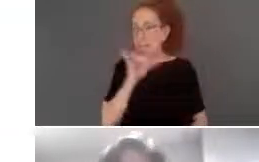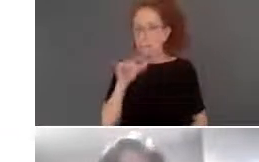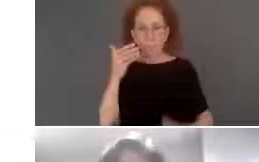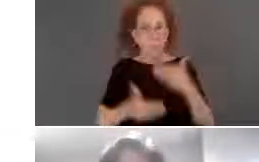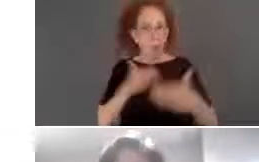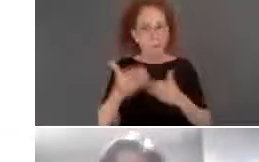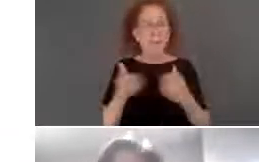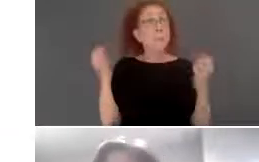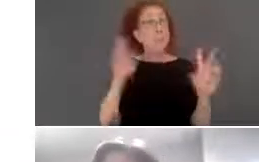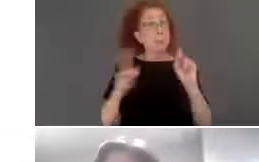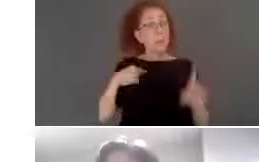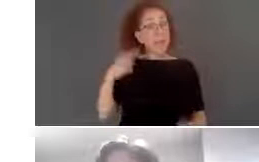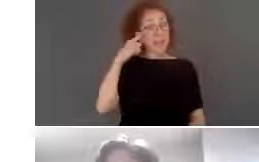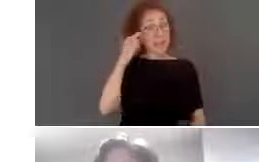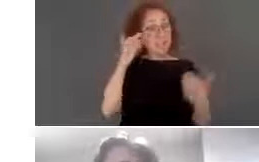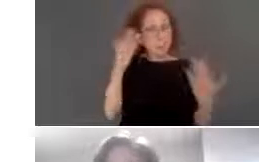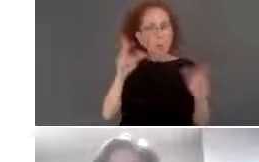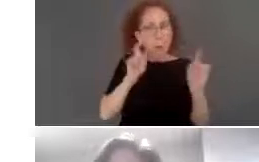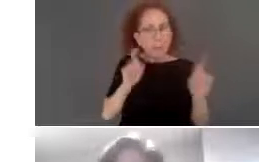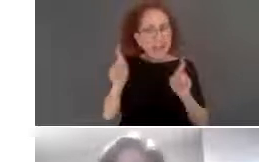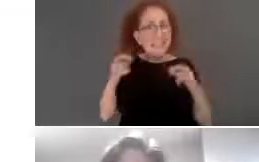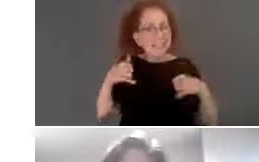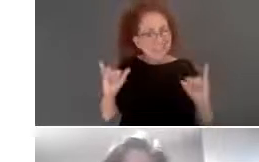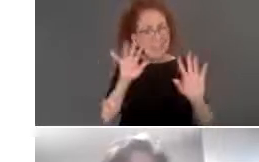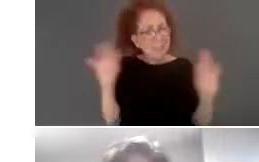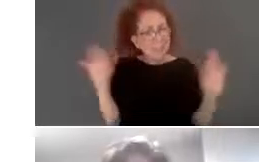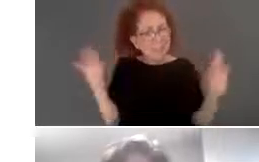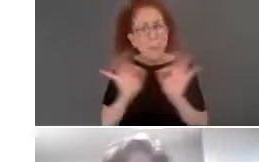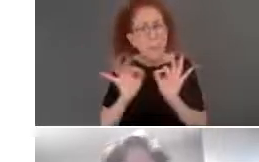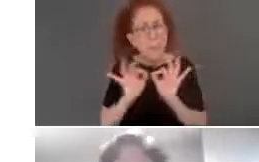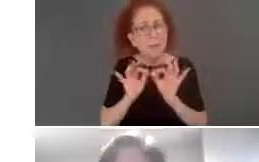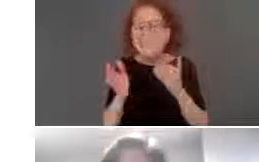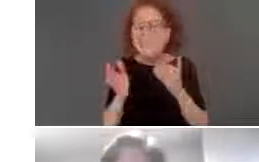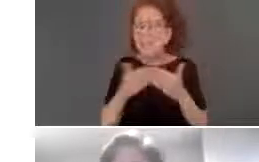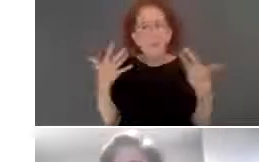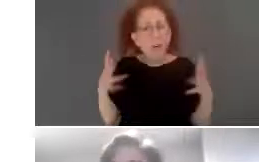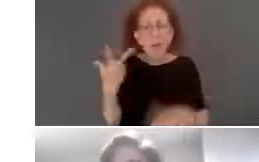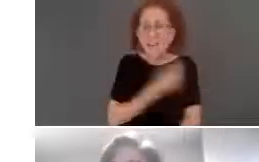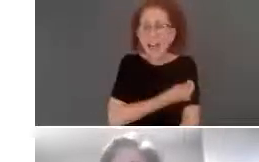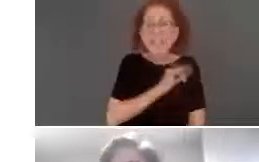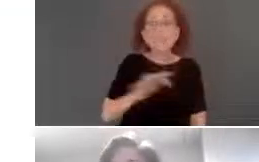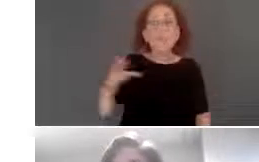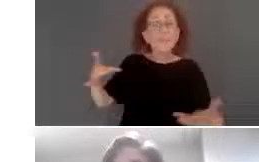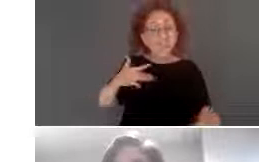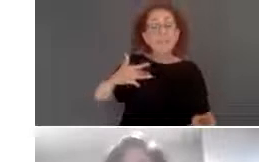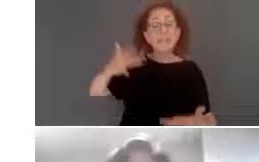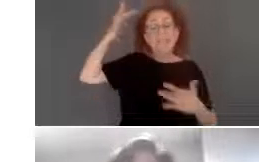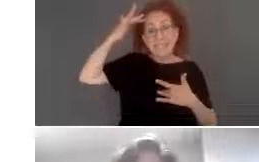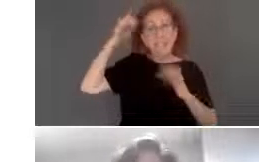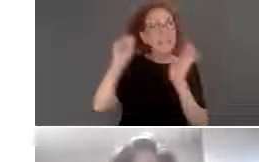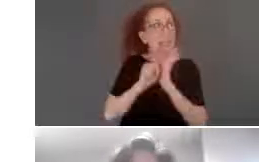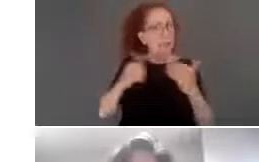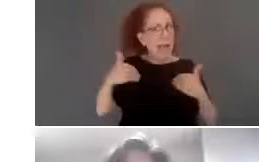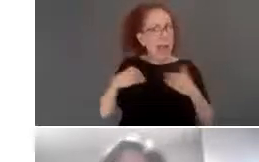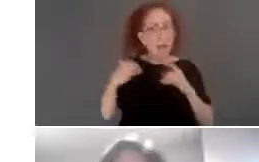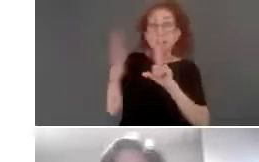people might not be aware that testing is still important, even if you've been vaccinated. If you're experiencing symptoms or you've been